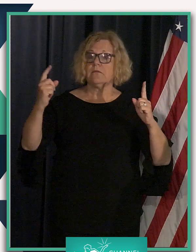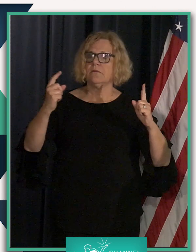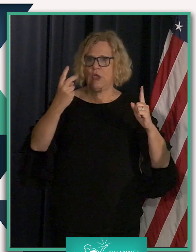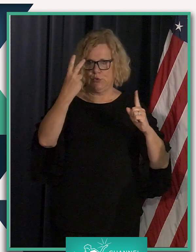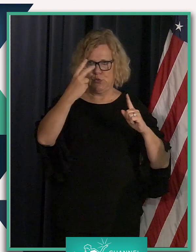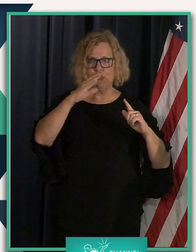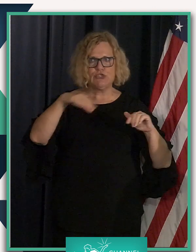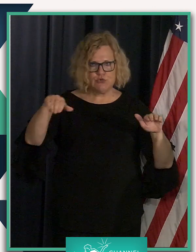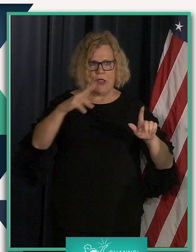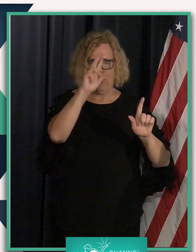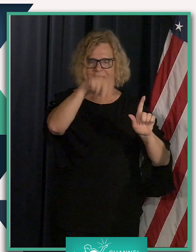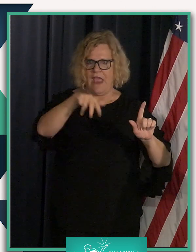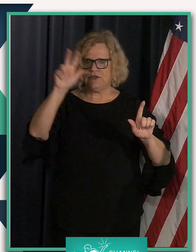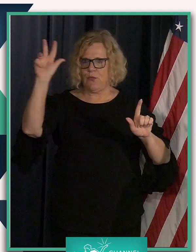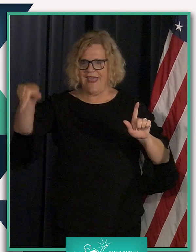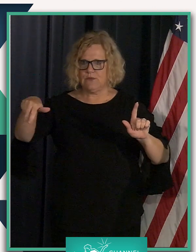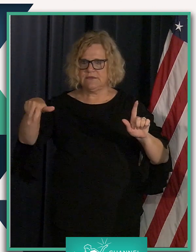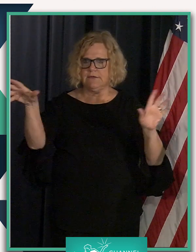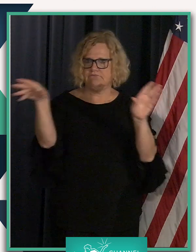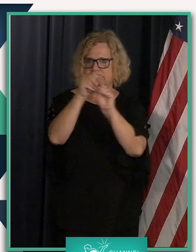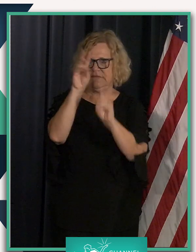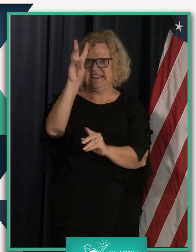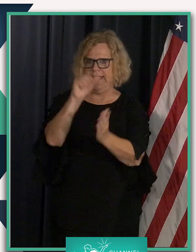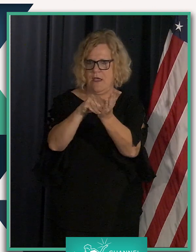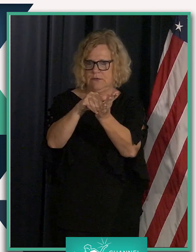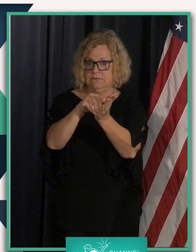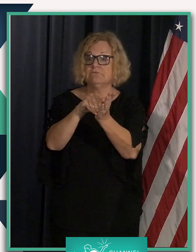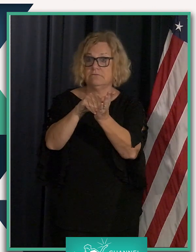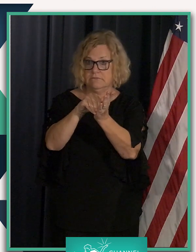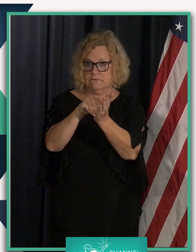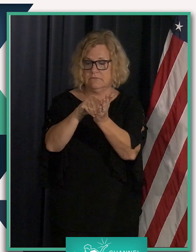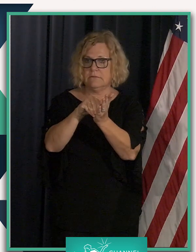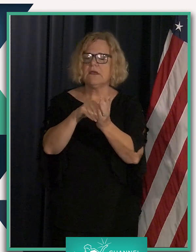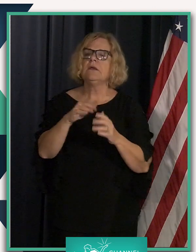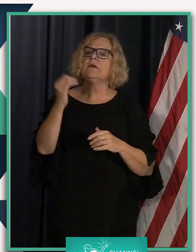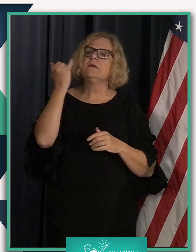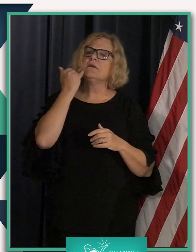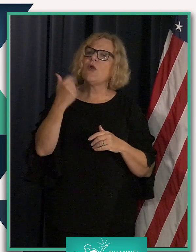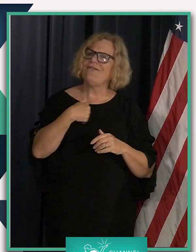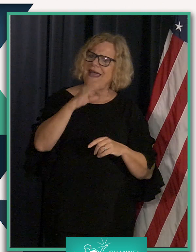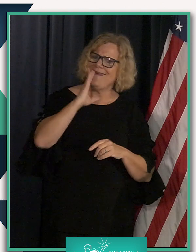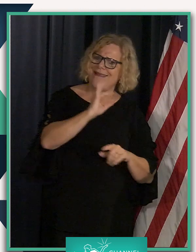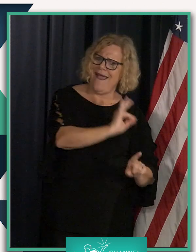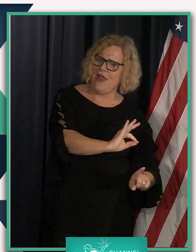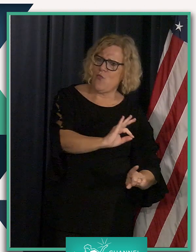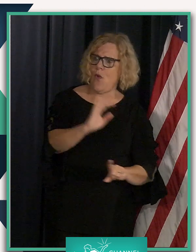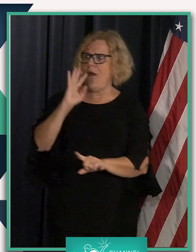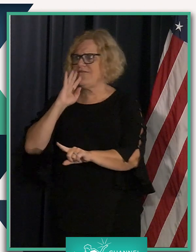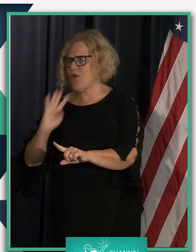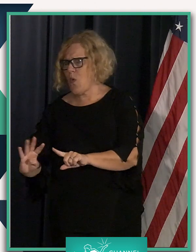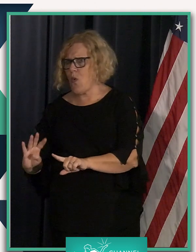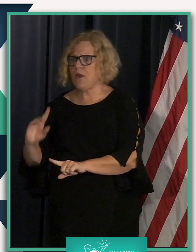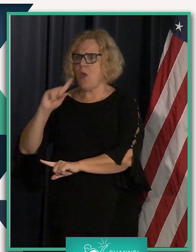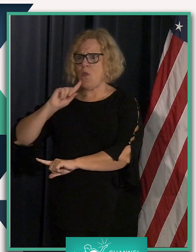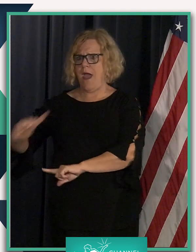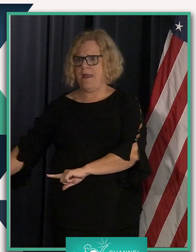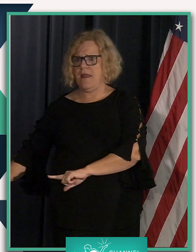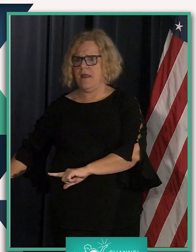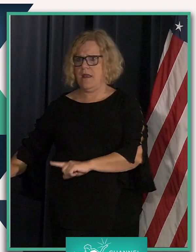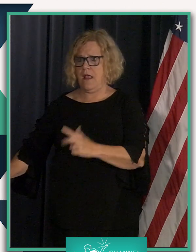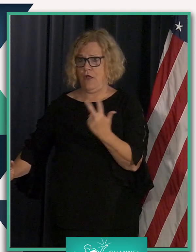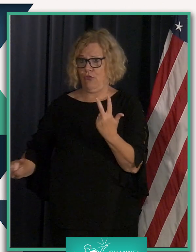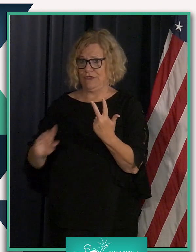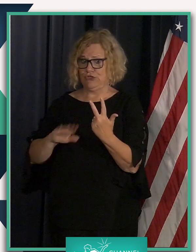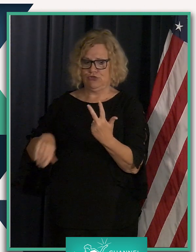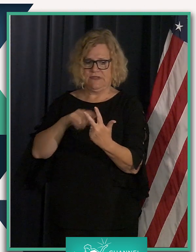2 children, $3,000 each. You're going to get $6,000. Let's say you have a 9-year-old, a 4-year-old, and a 1-year-old.